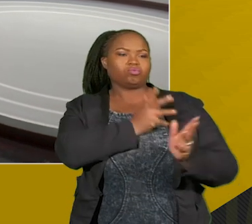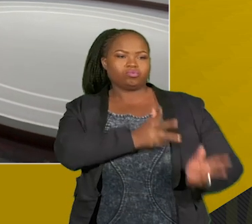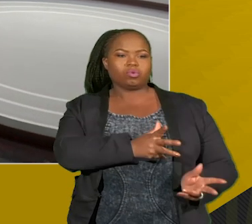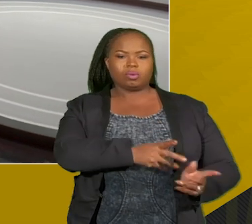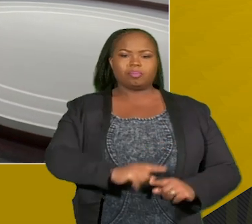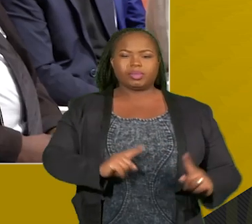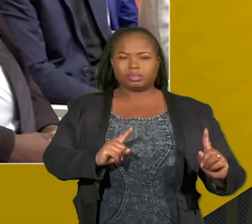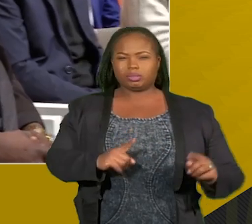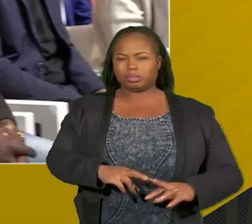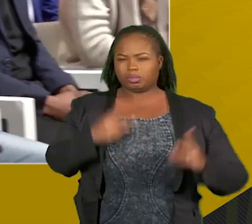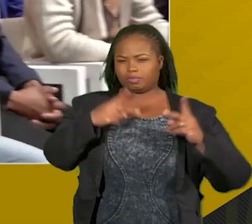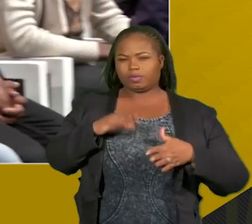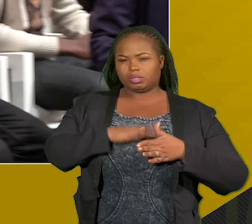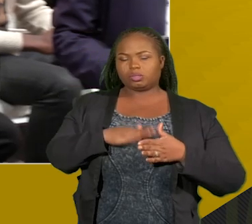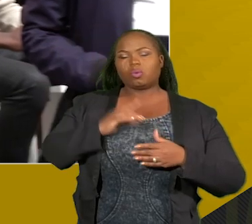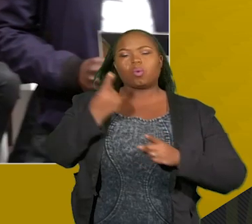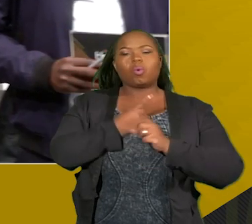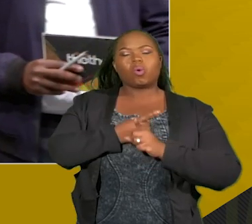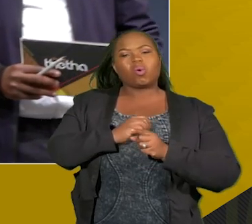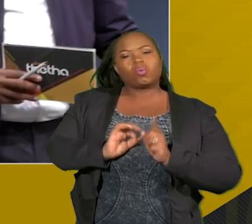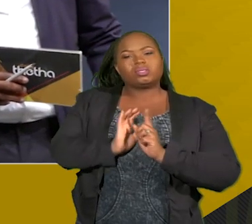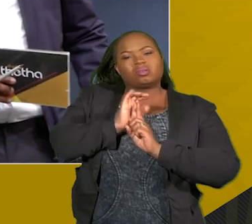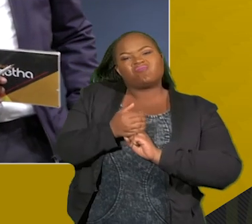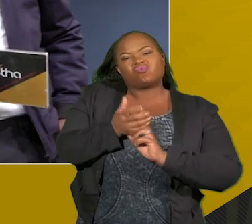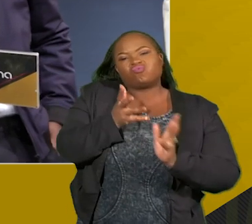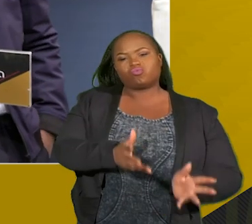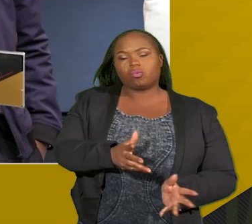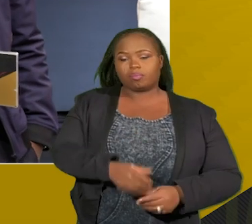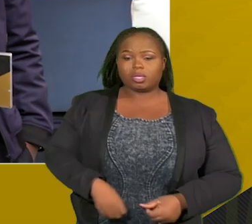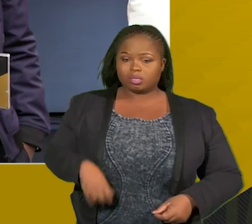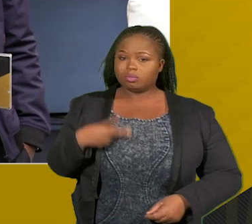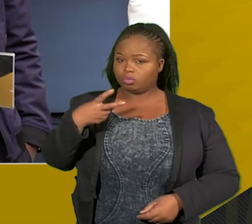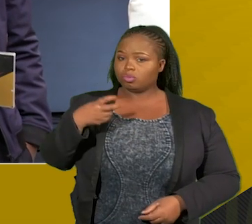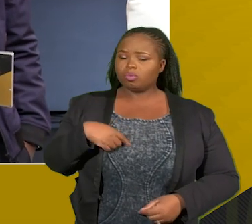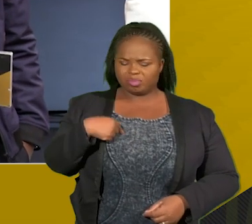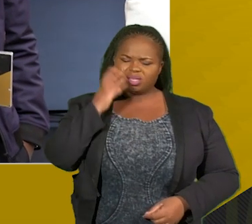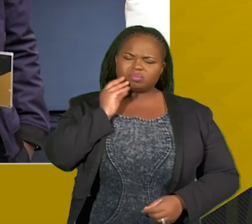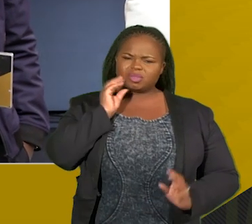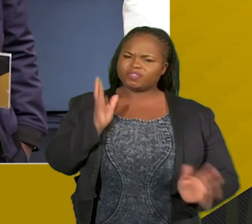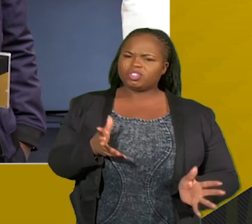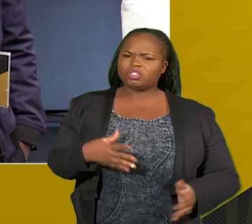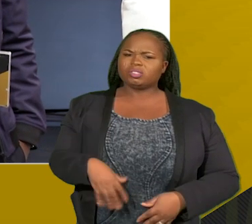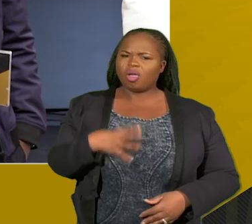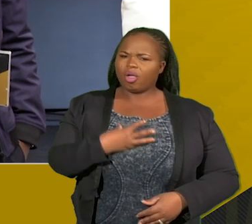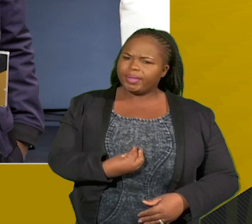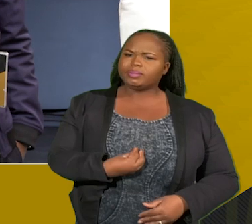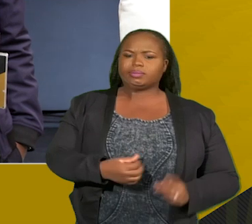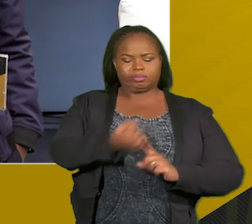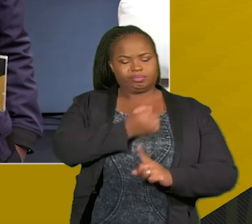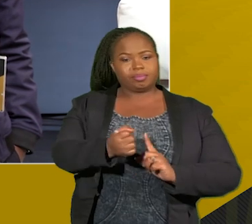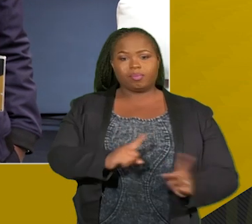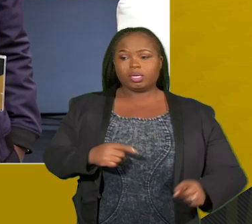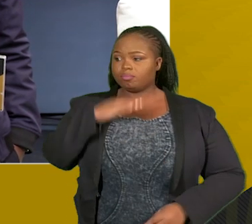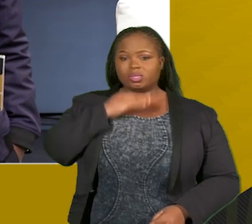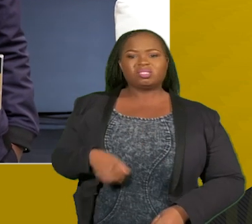uqhamo nesizwe ukuthi means sonke sizayacasha ngale nto. And two, mina futhi ngingahlukumezeka empilweni. And as a result ehlukumezeni kwami,